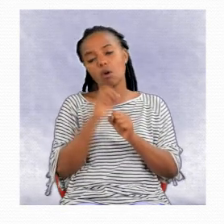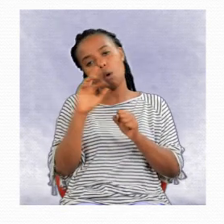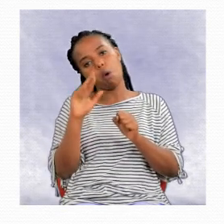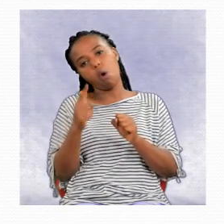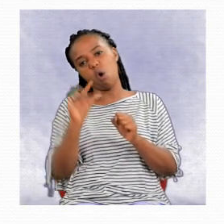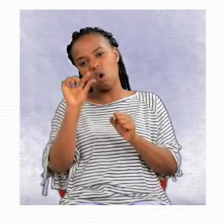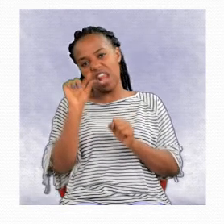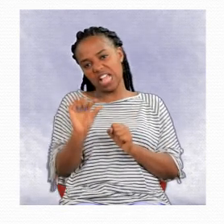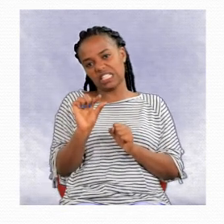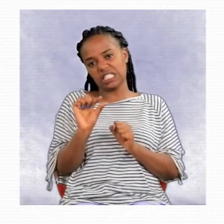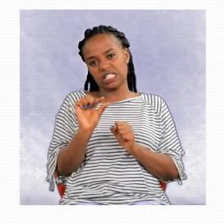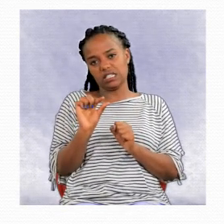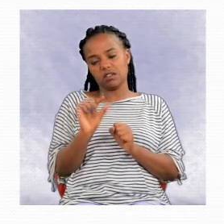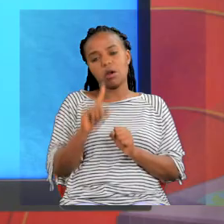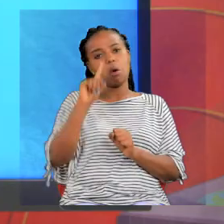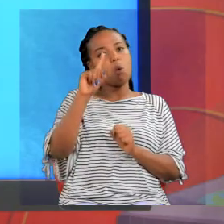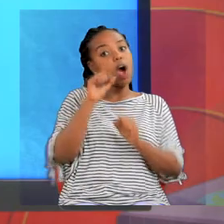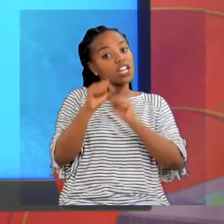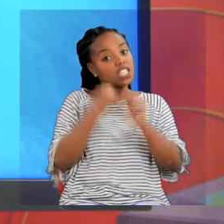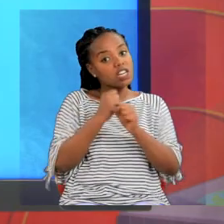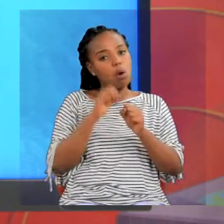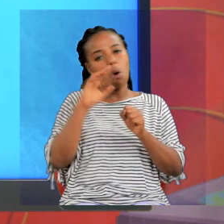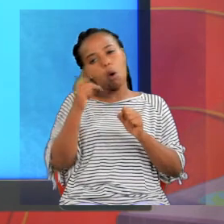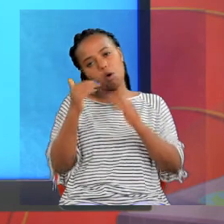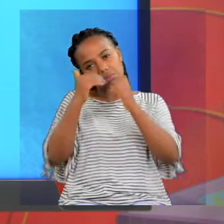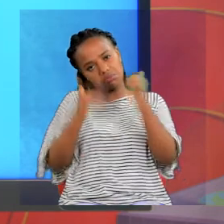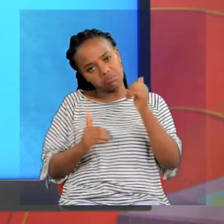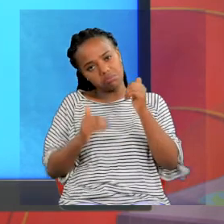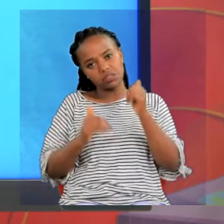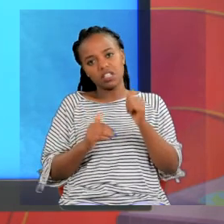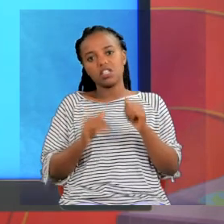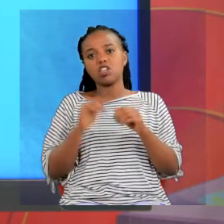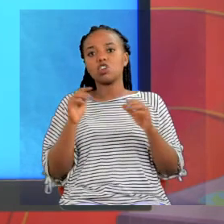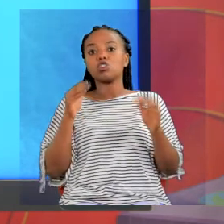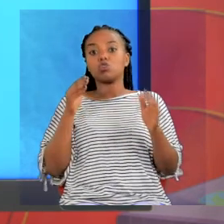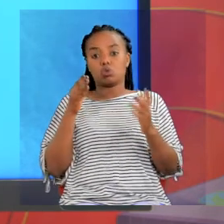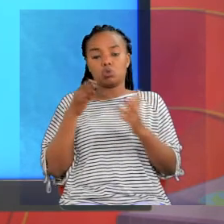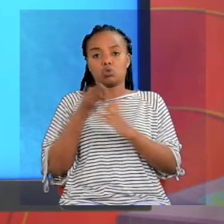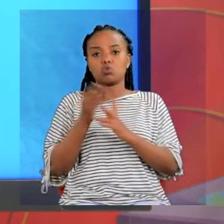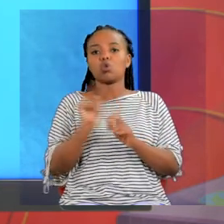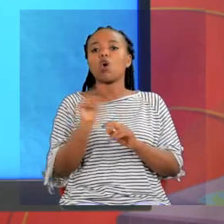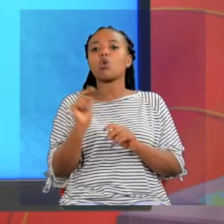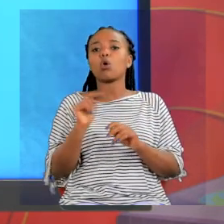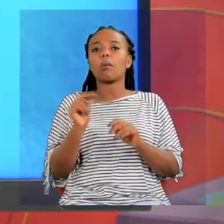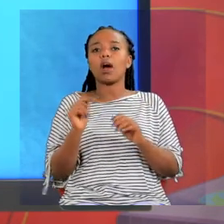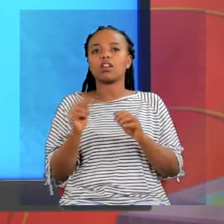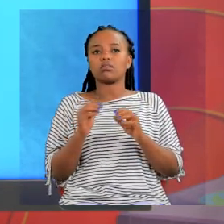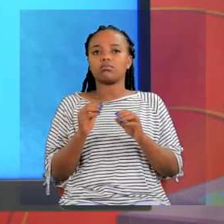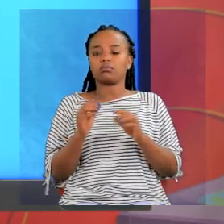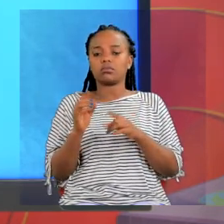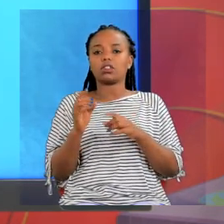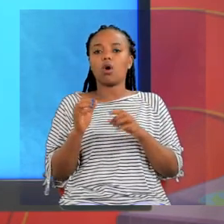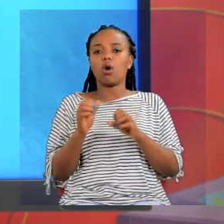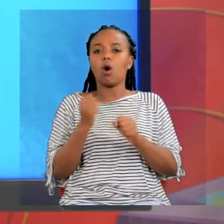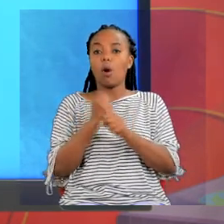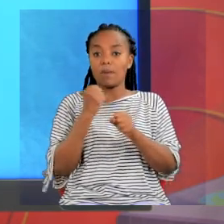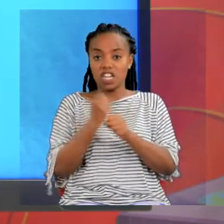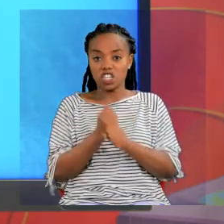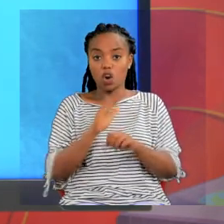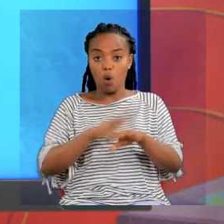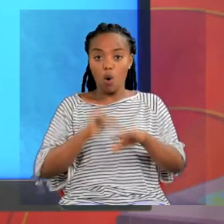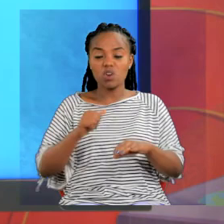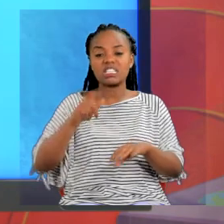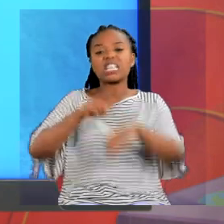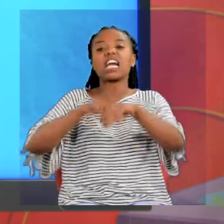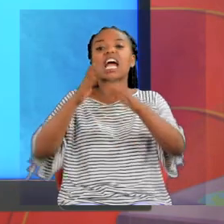within 1 year or less through the normal operation of the business. We call current asset